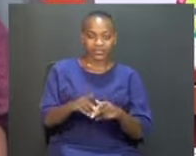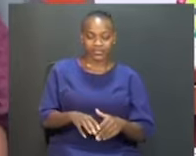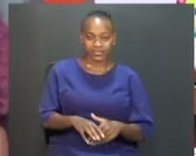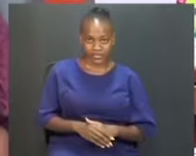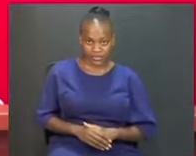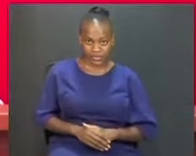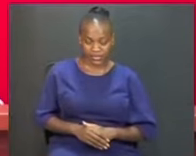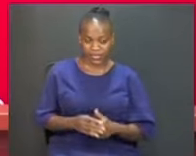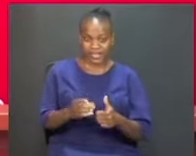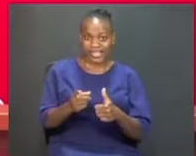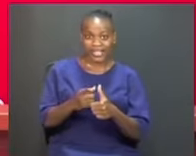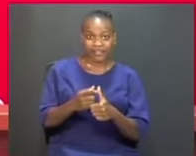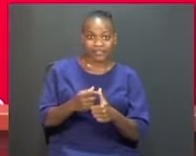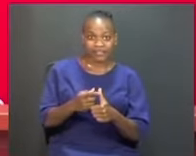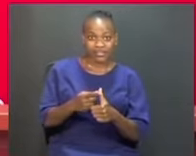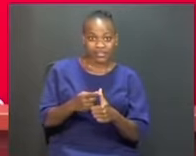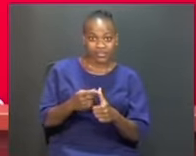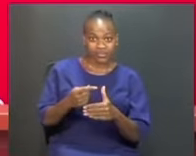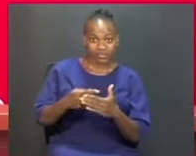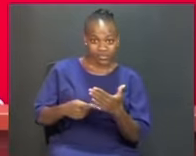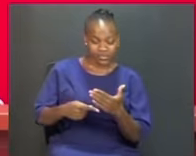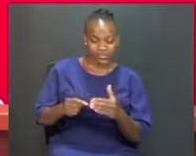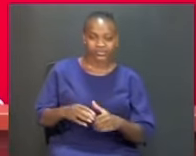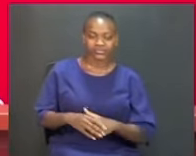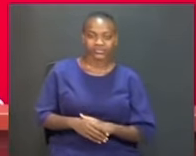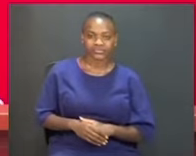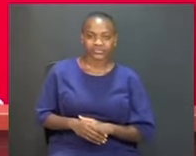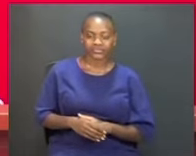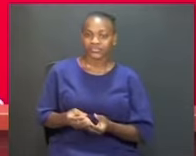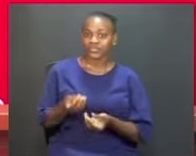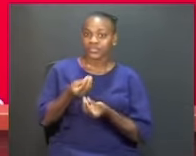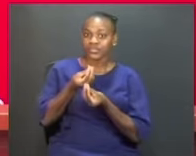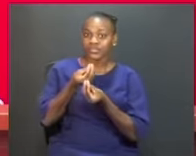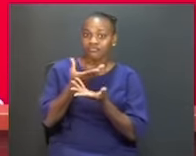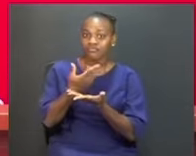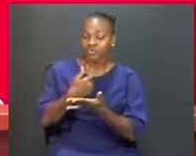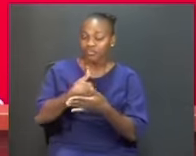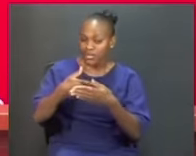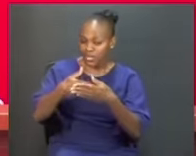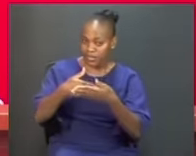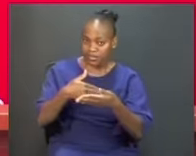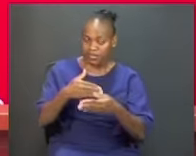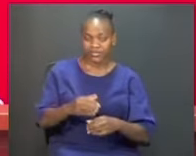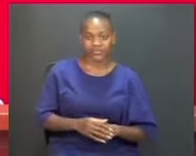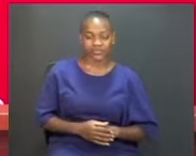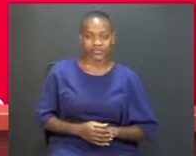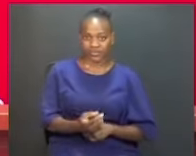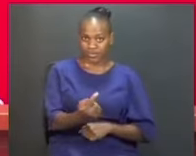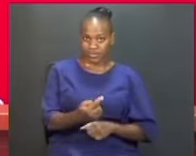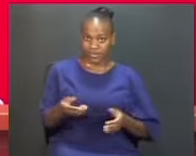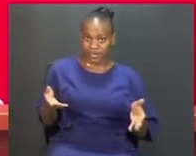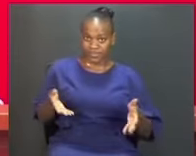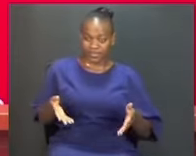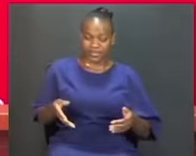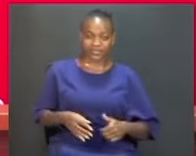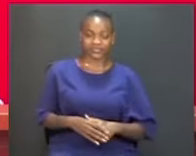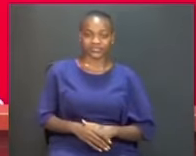And the first step was to give me prior information, that is